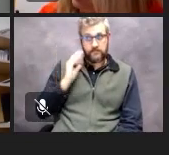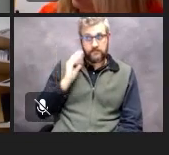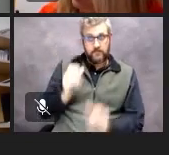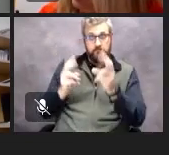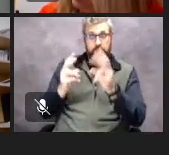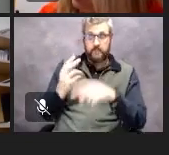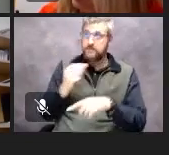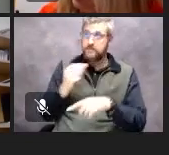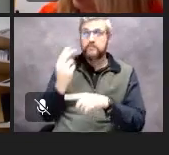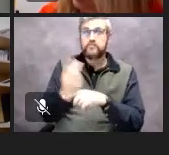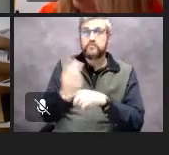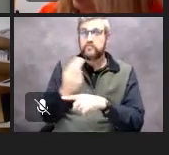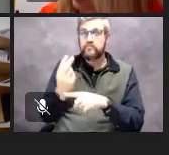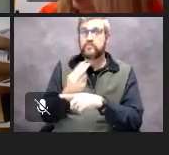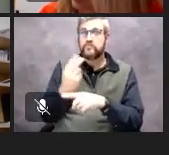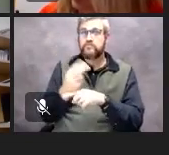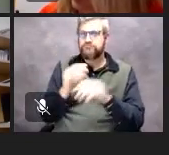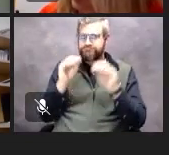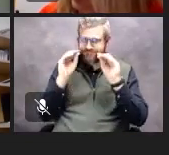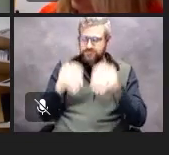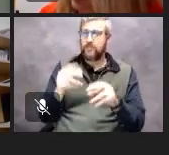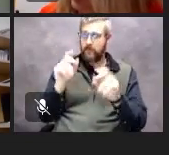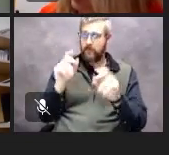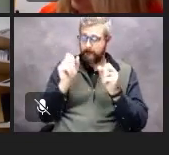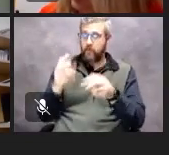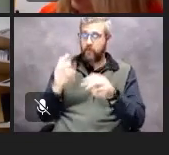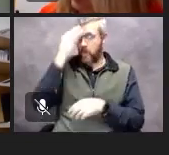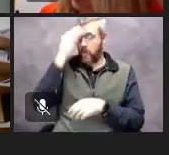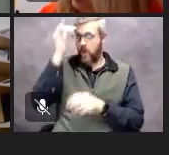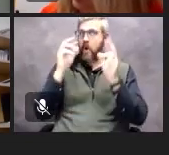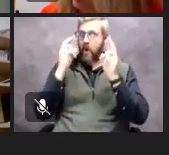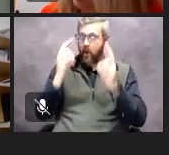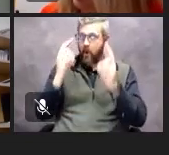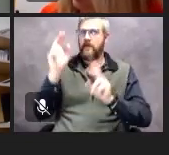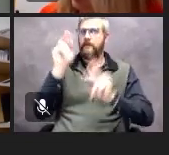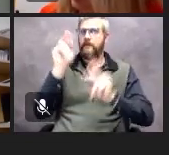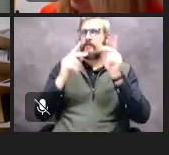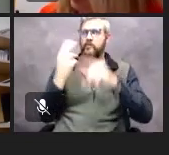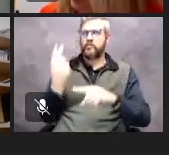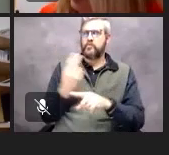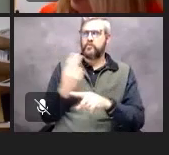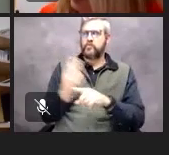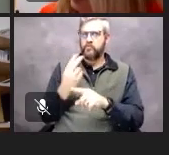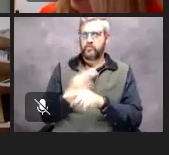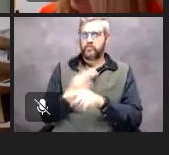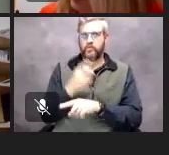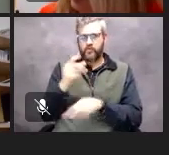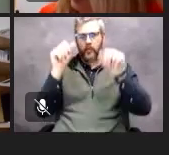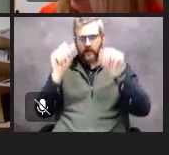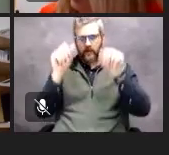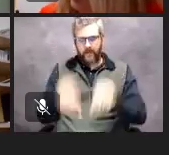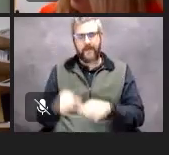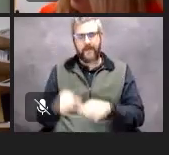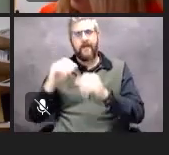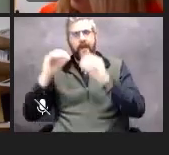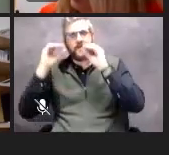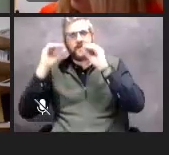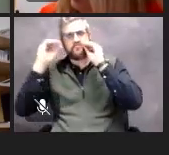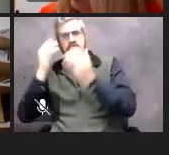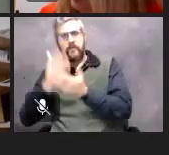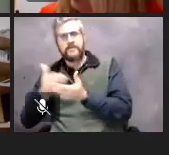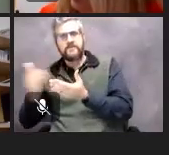it means we pushed them all down, hoping people would use them. And because it does allow you to align your instructional